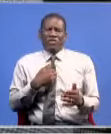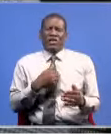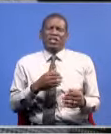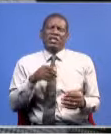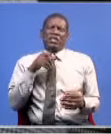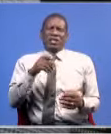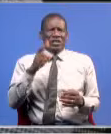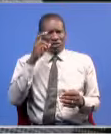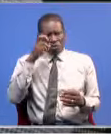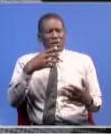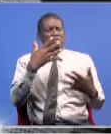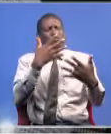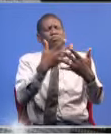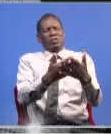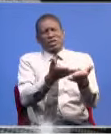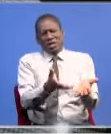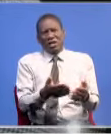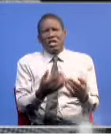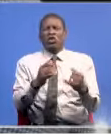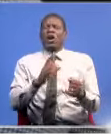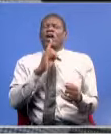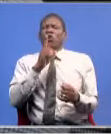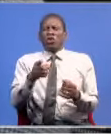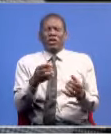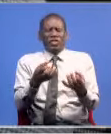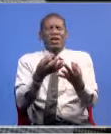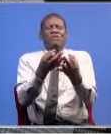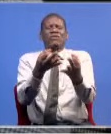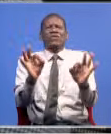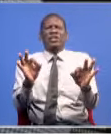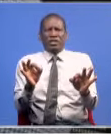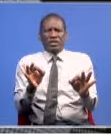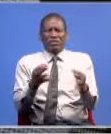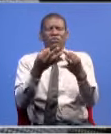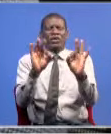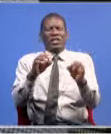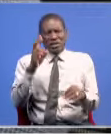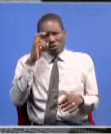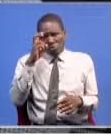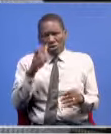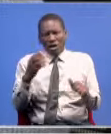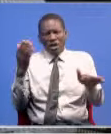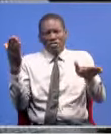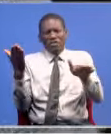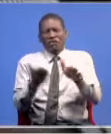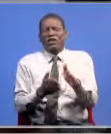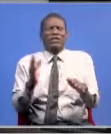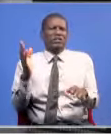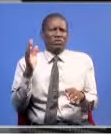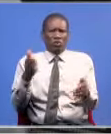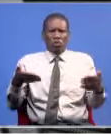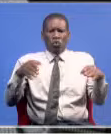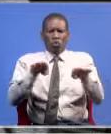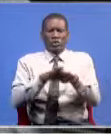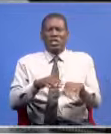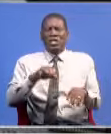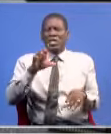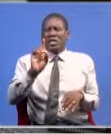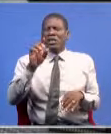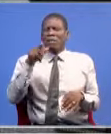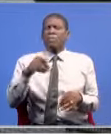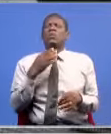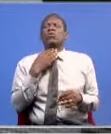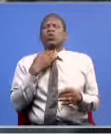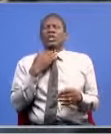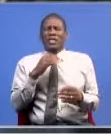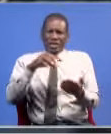respondents being held. I hereby order their immediate release. And this file is closed. The DPP preferred charges of